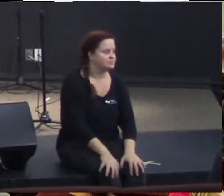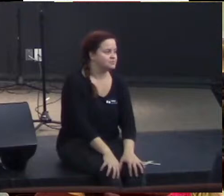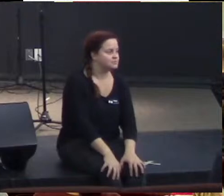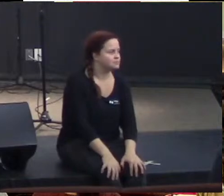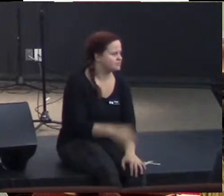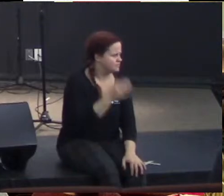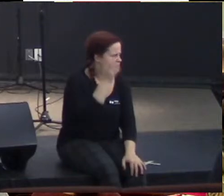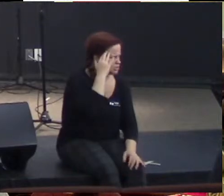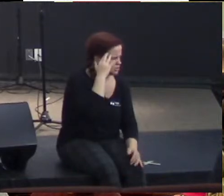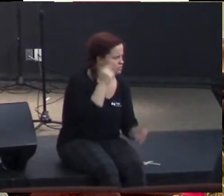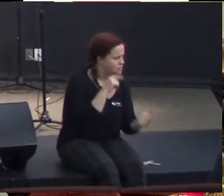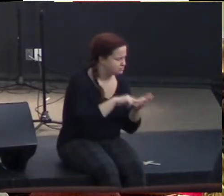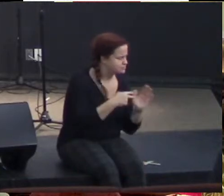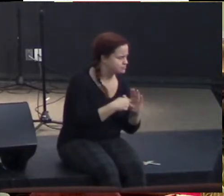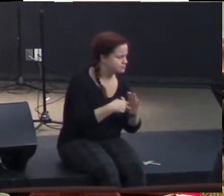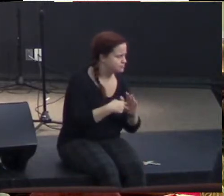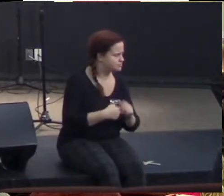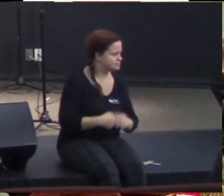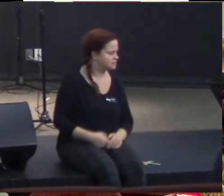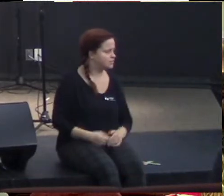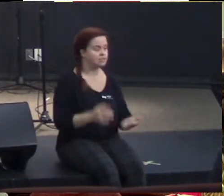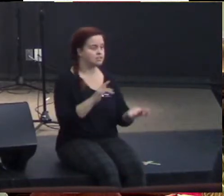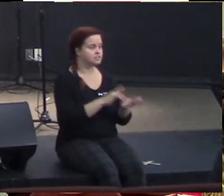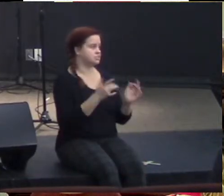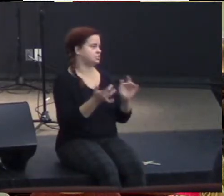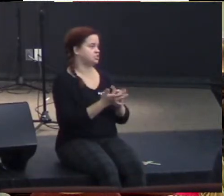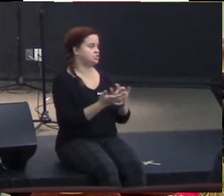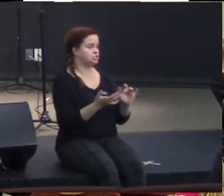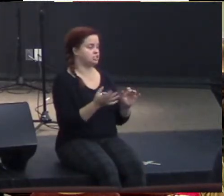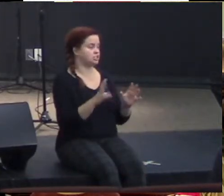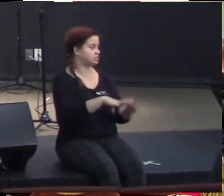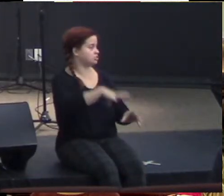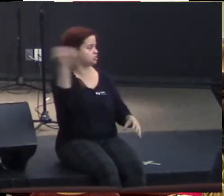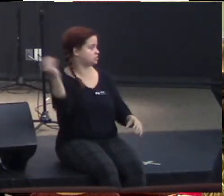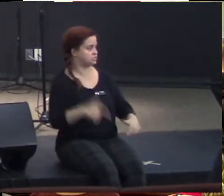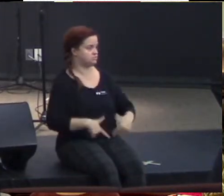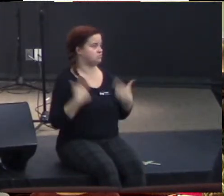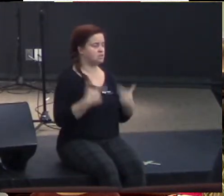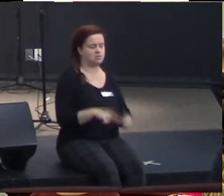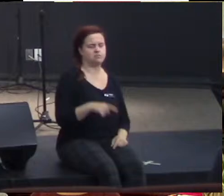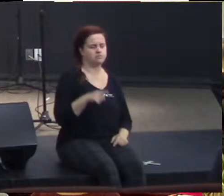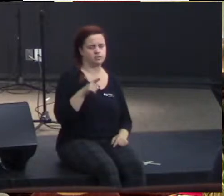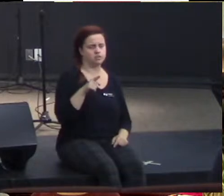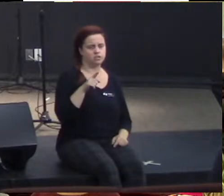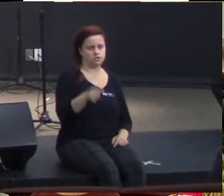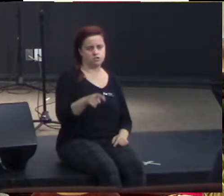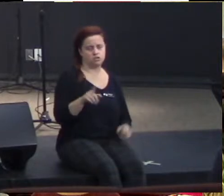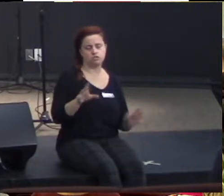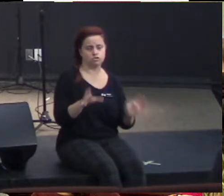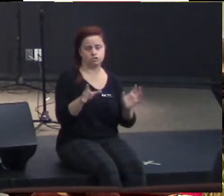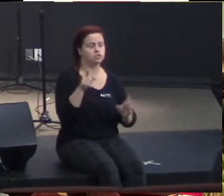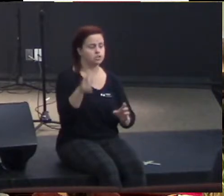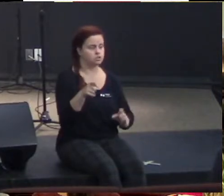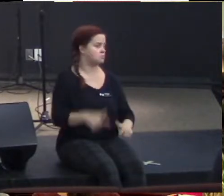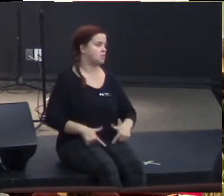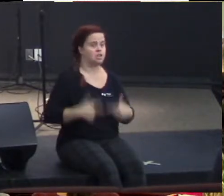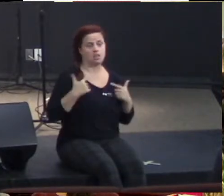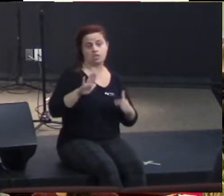You know what I mean? Let's just take Jesus out of the equation. You just do you. Live your truth.